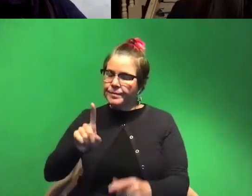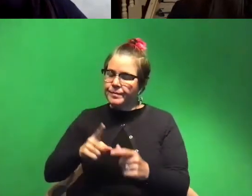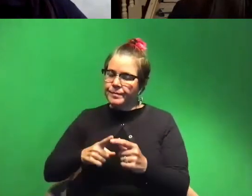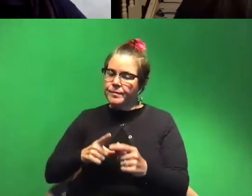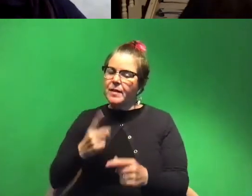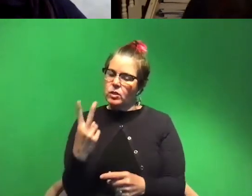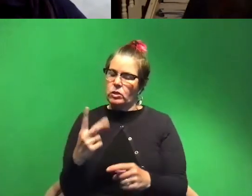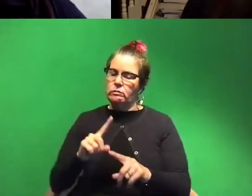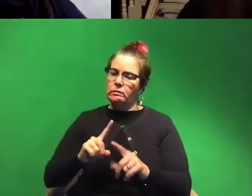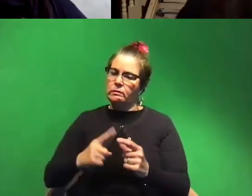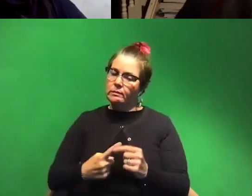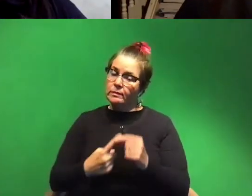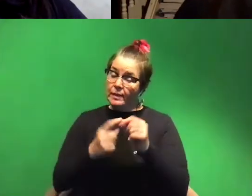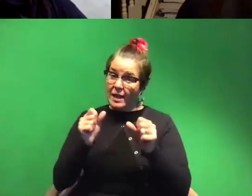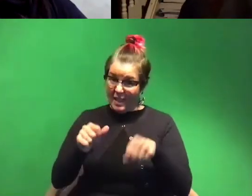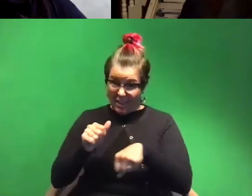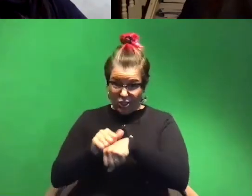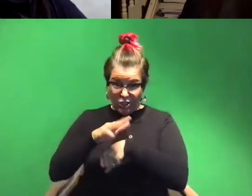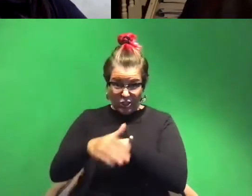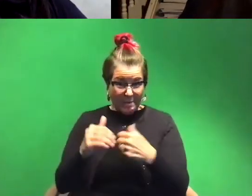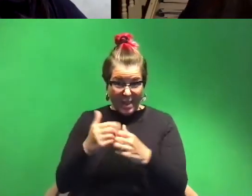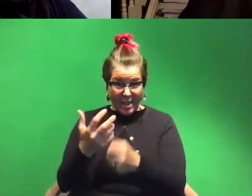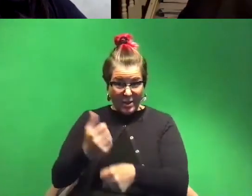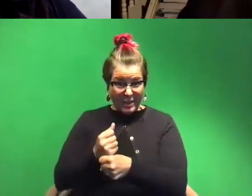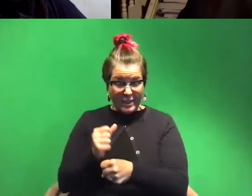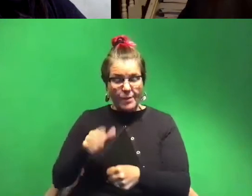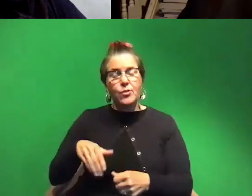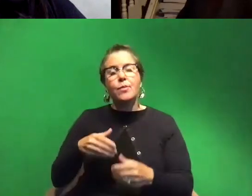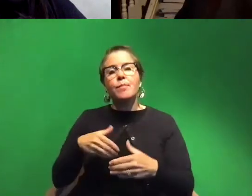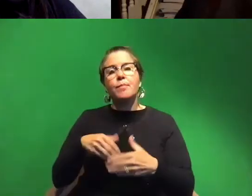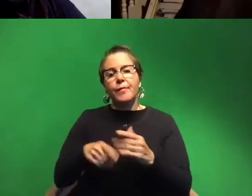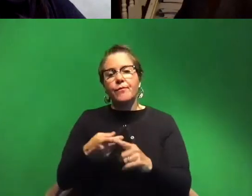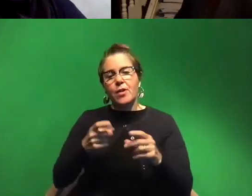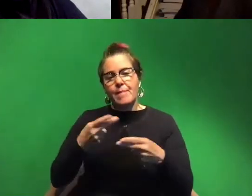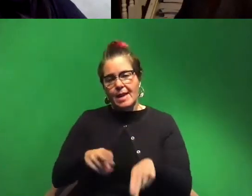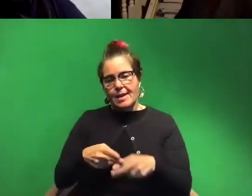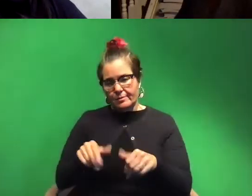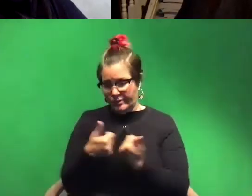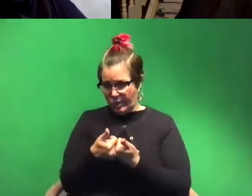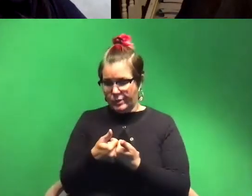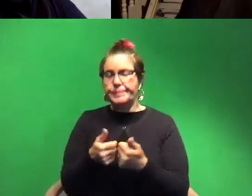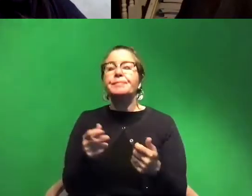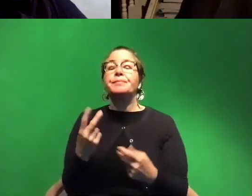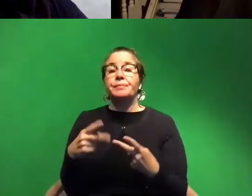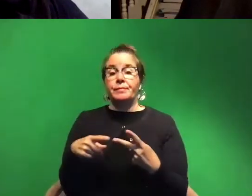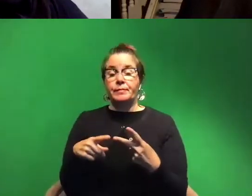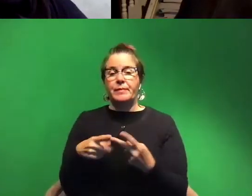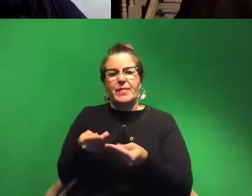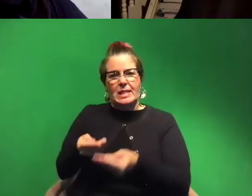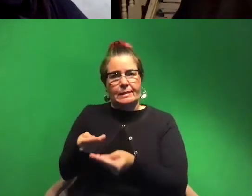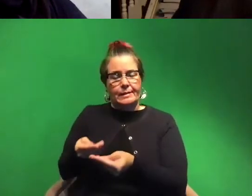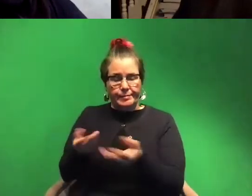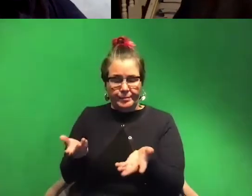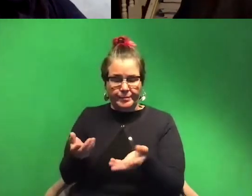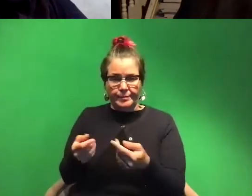two. One, can you get them shipped to you? Because you really need to raise them from eggs, which is a challenge. Two, feeding them. That is the